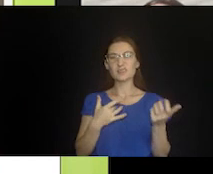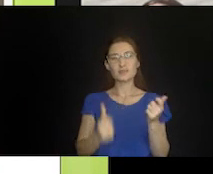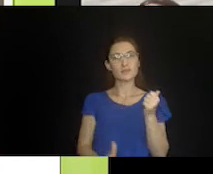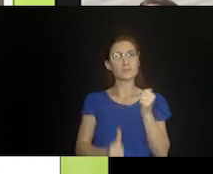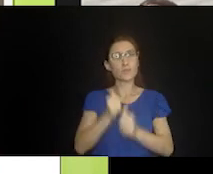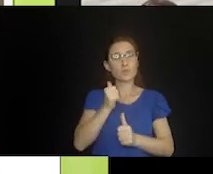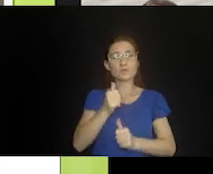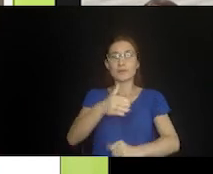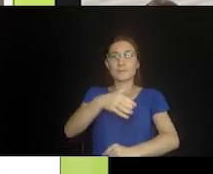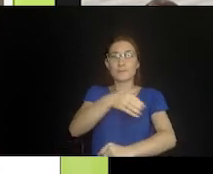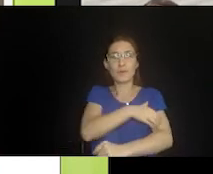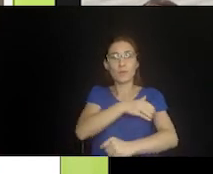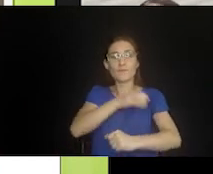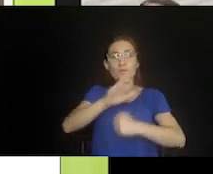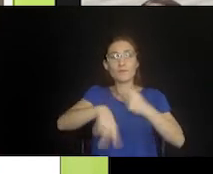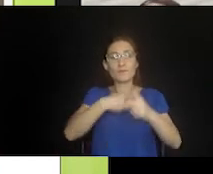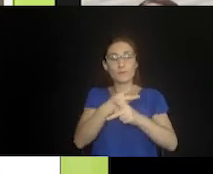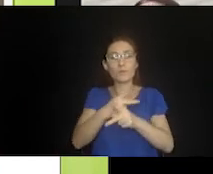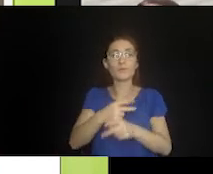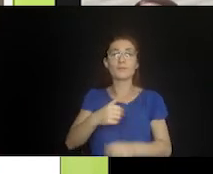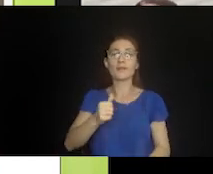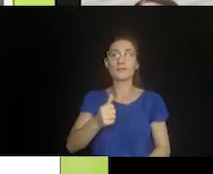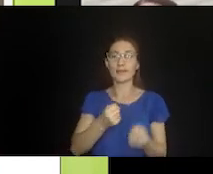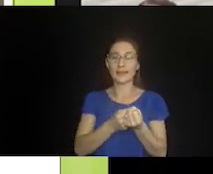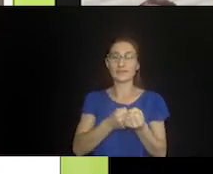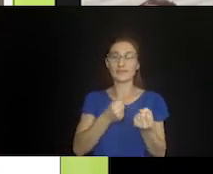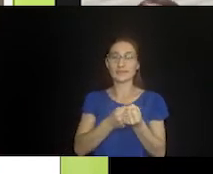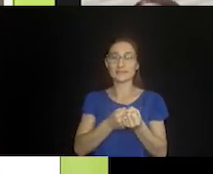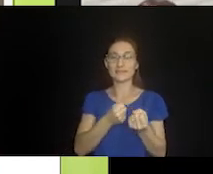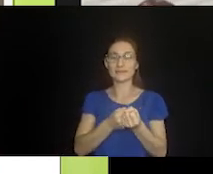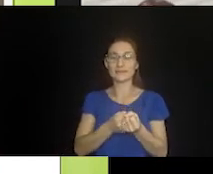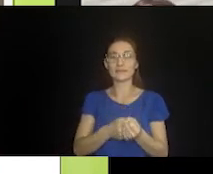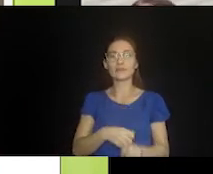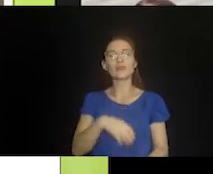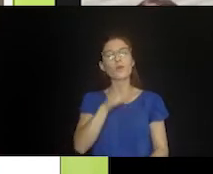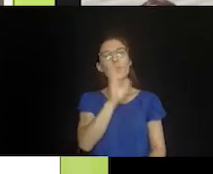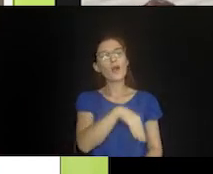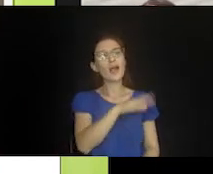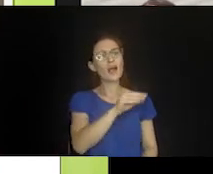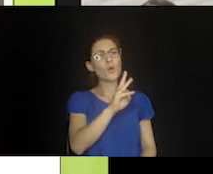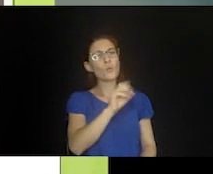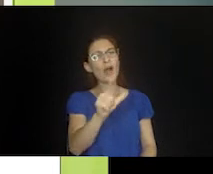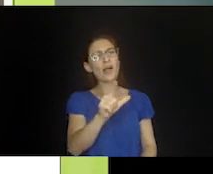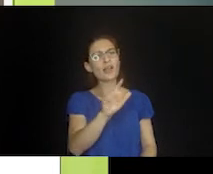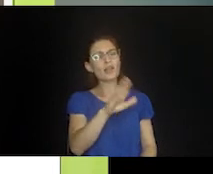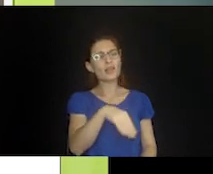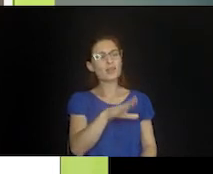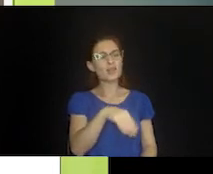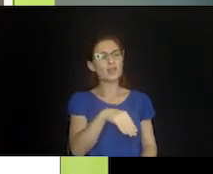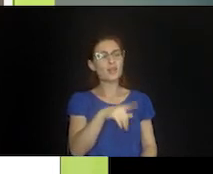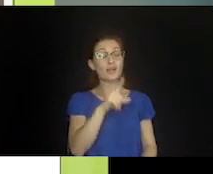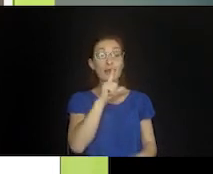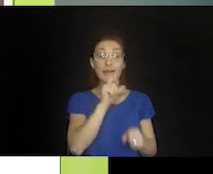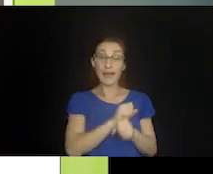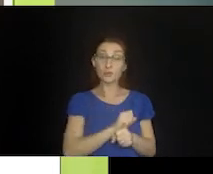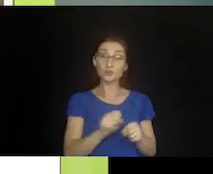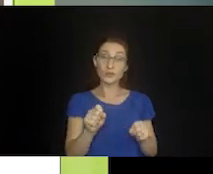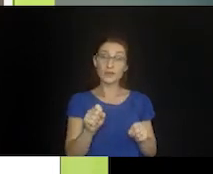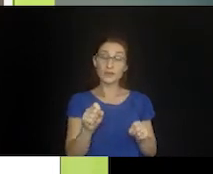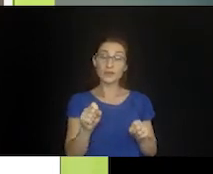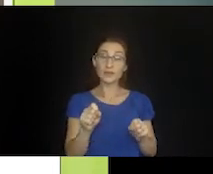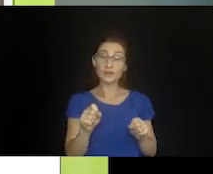self-advocacy, I feel, is the most powerful form of advocacy. Well,